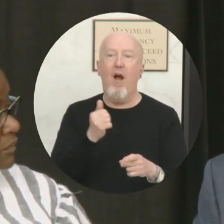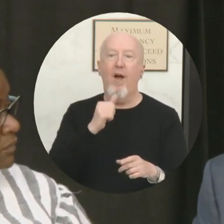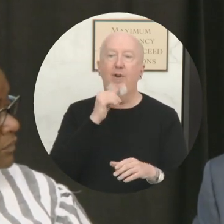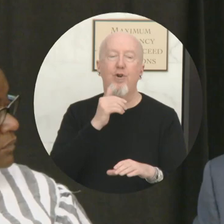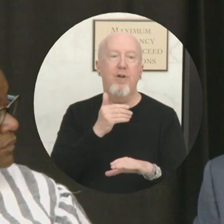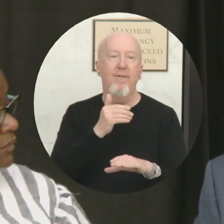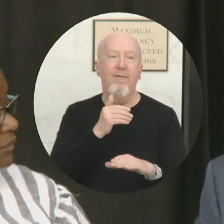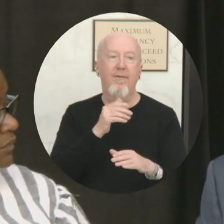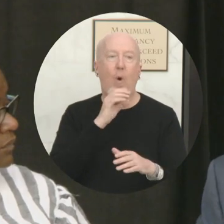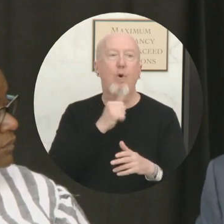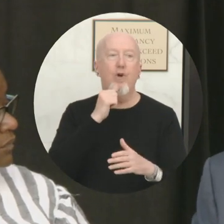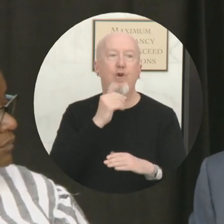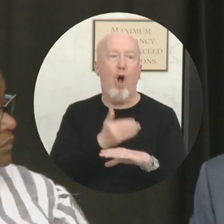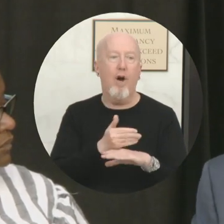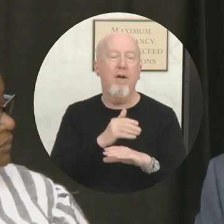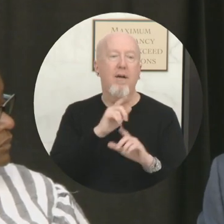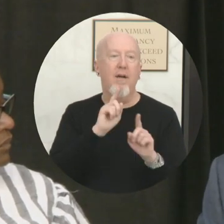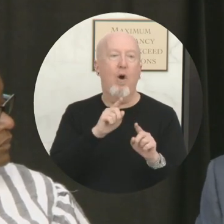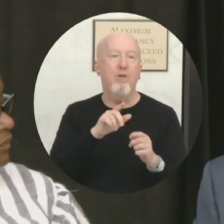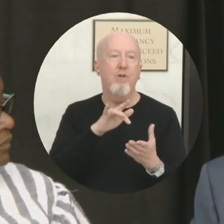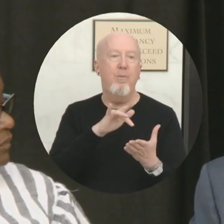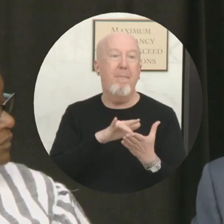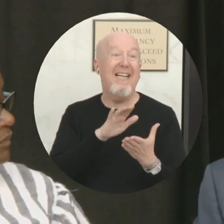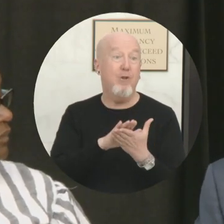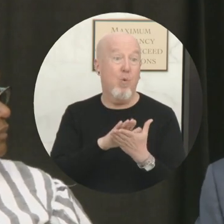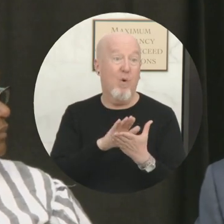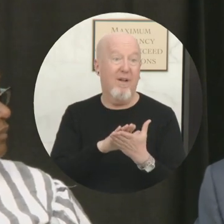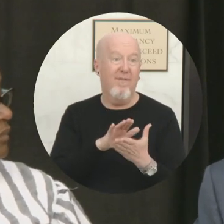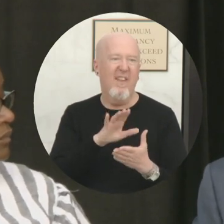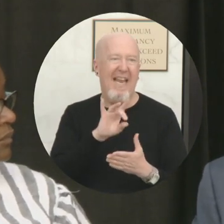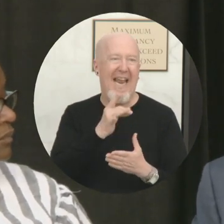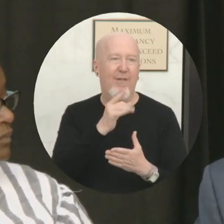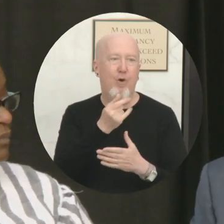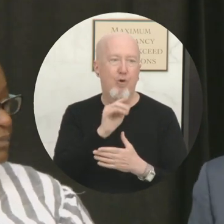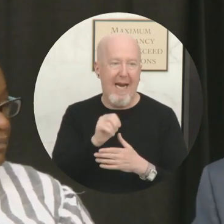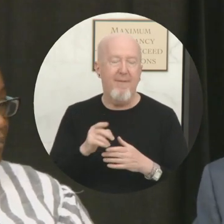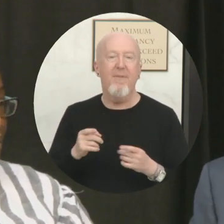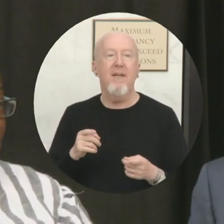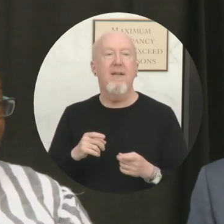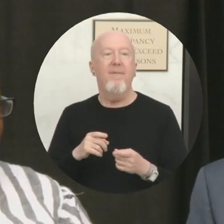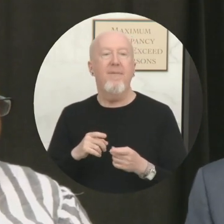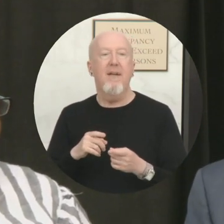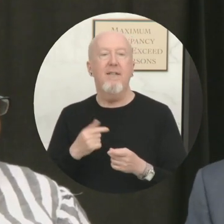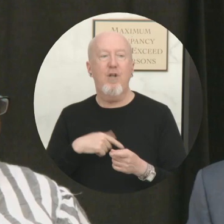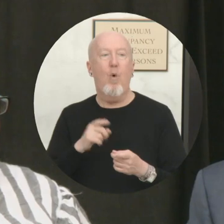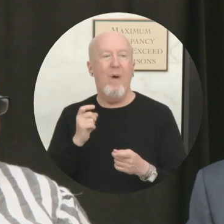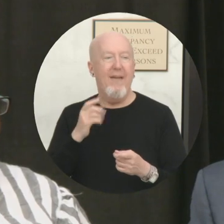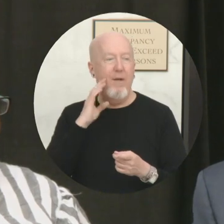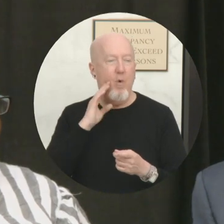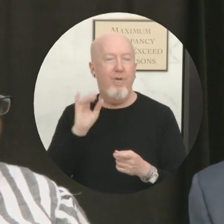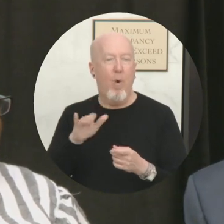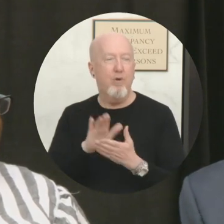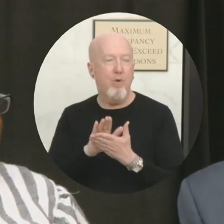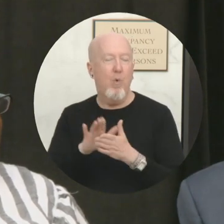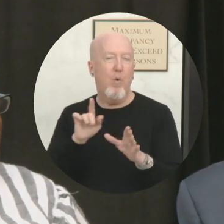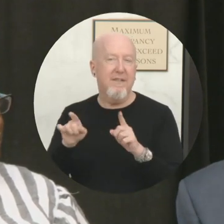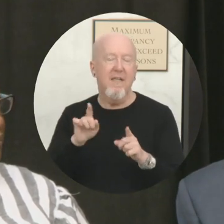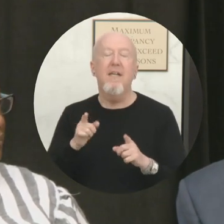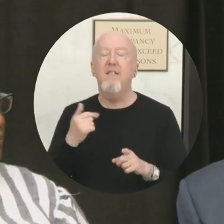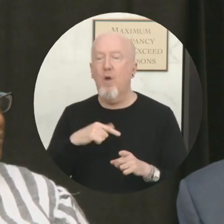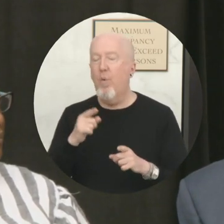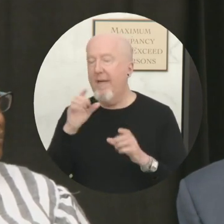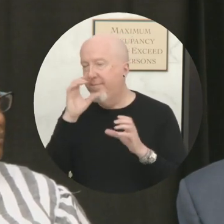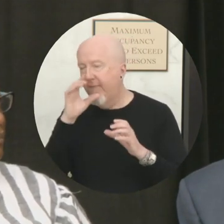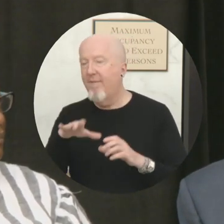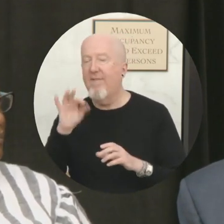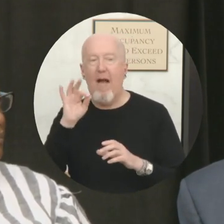to Epic Middle School, where, again, a lot of our families go. So we knew them, and we were able to find them housing,